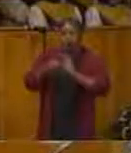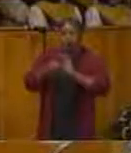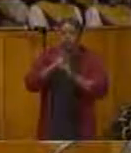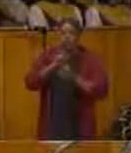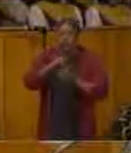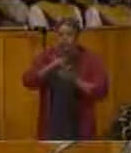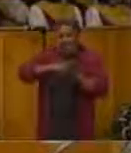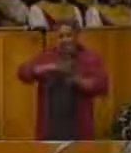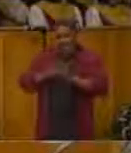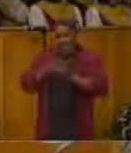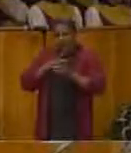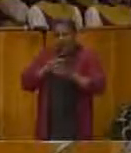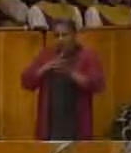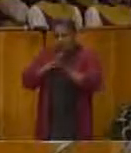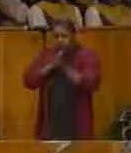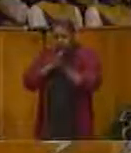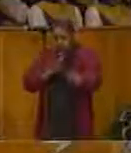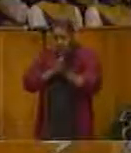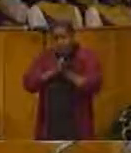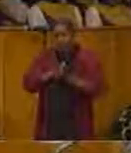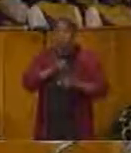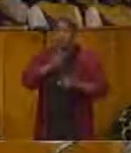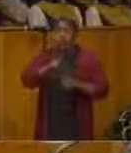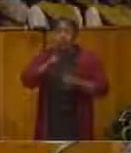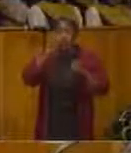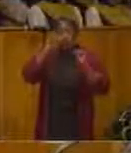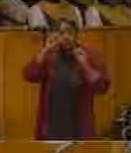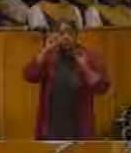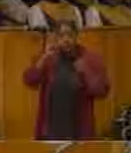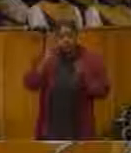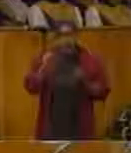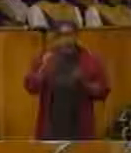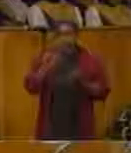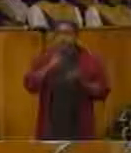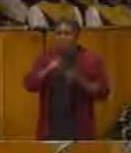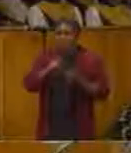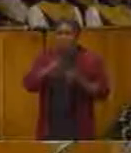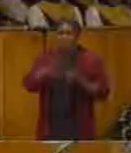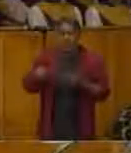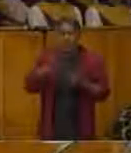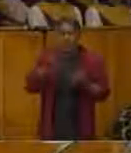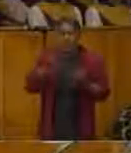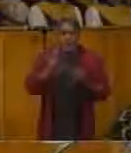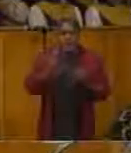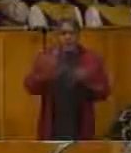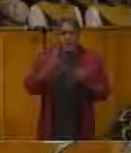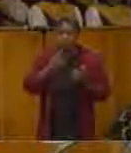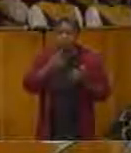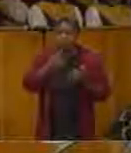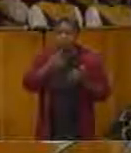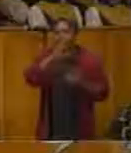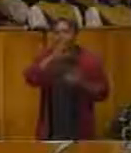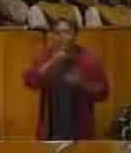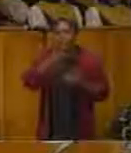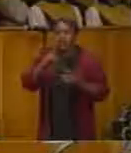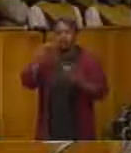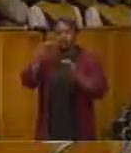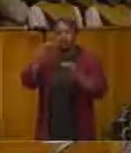and motivations, it is amazing how little many of us have been taught on